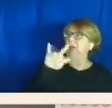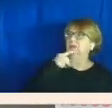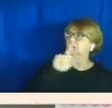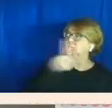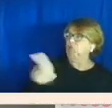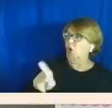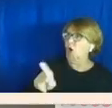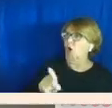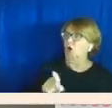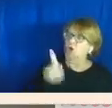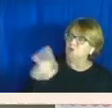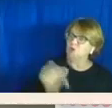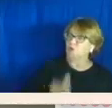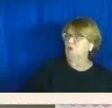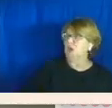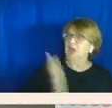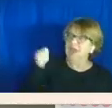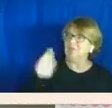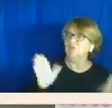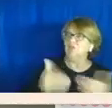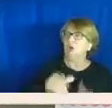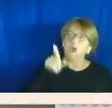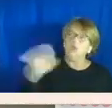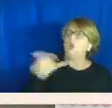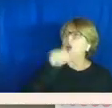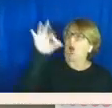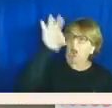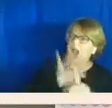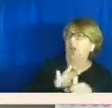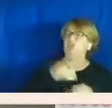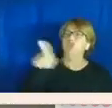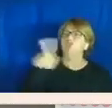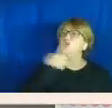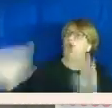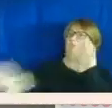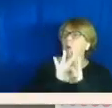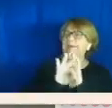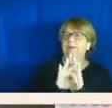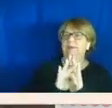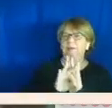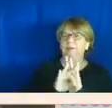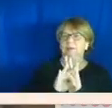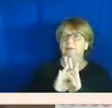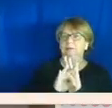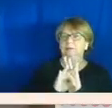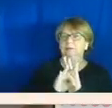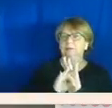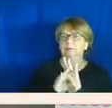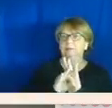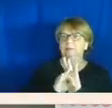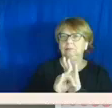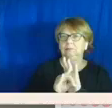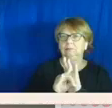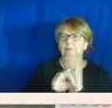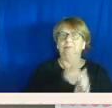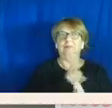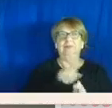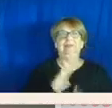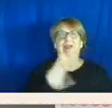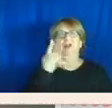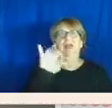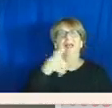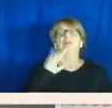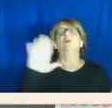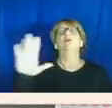the room. You're not elected, you're appointed. And Senator Hatch said, let's all calm